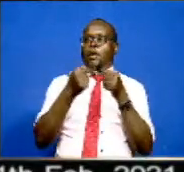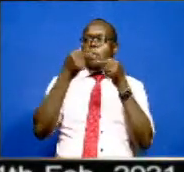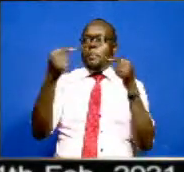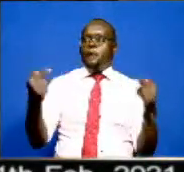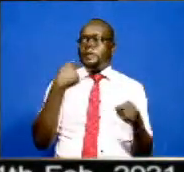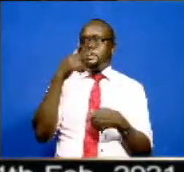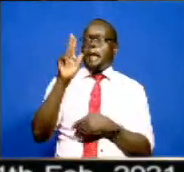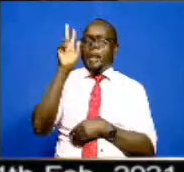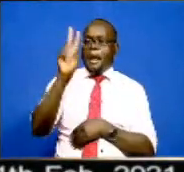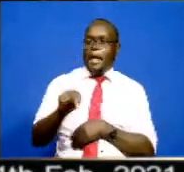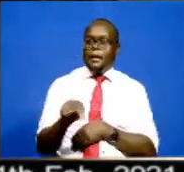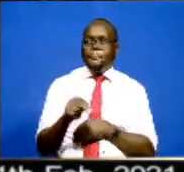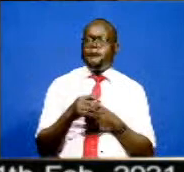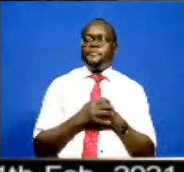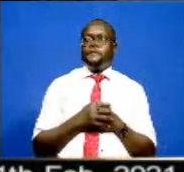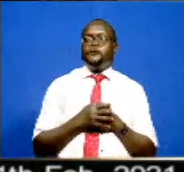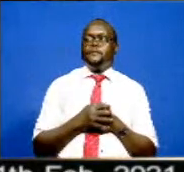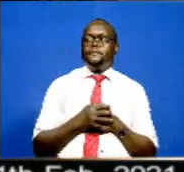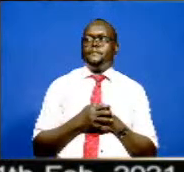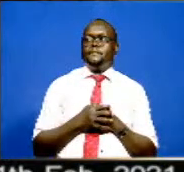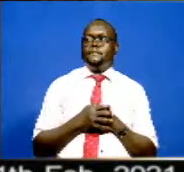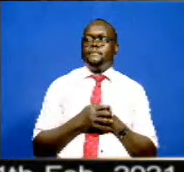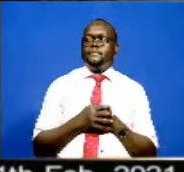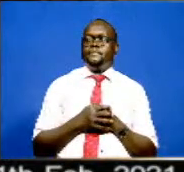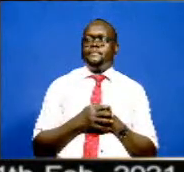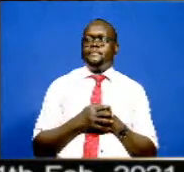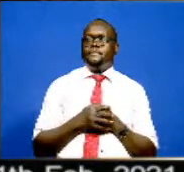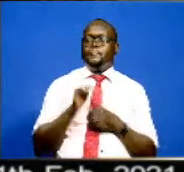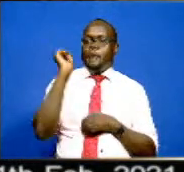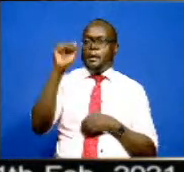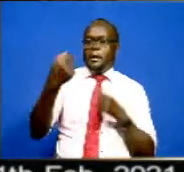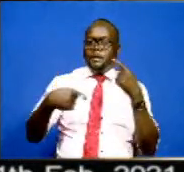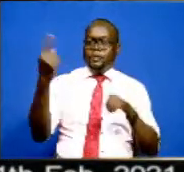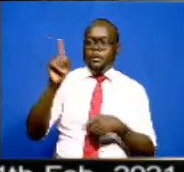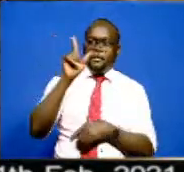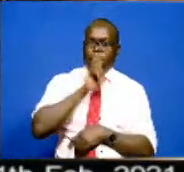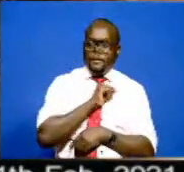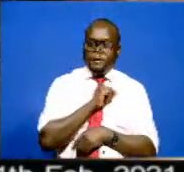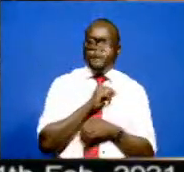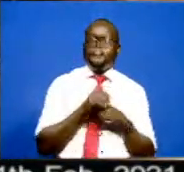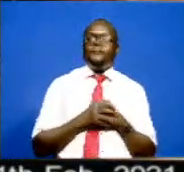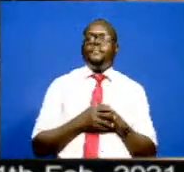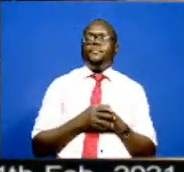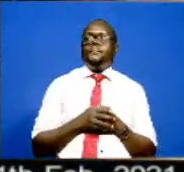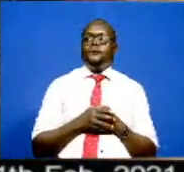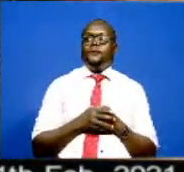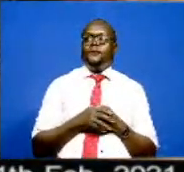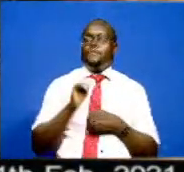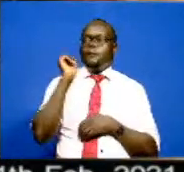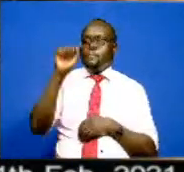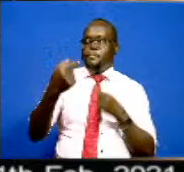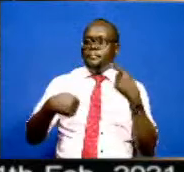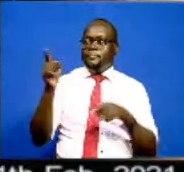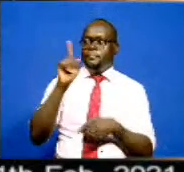the contrary opinion say nay? No. The ayes have it. The ayes have it.